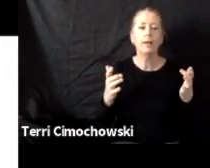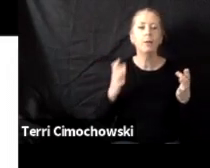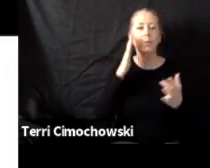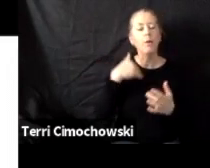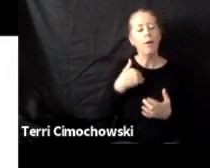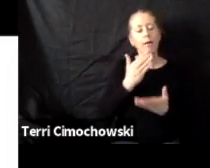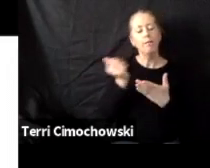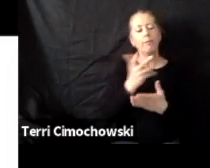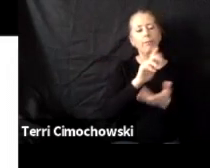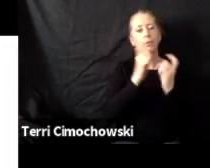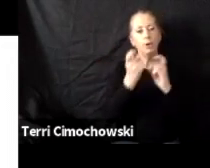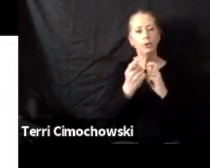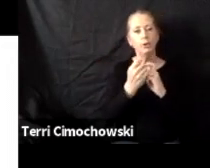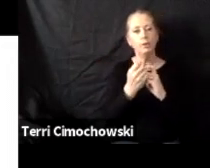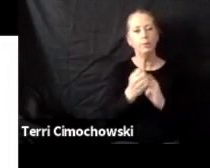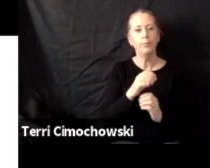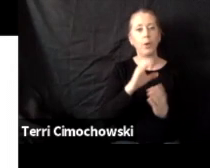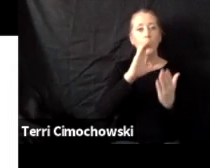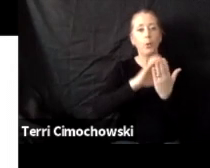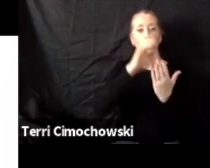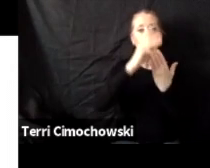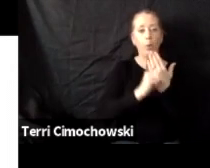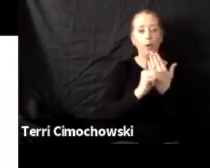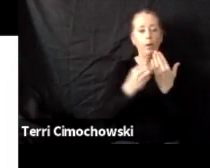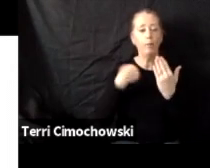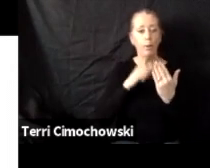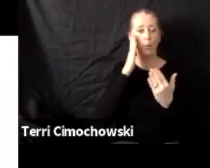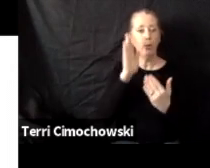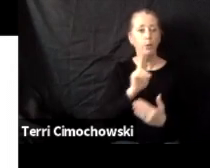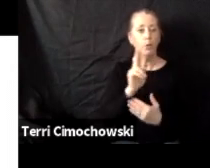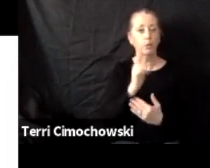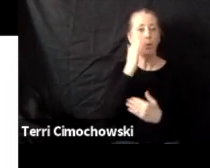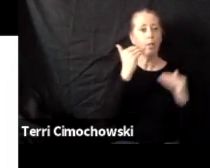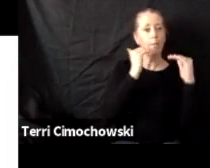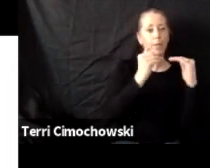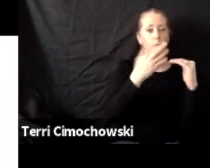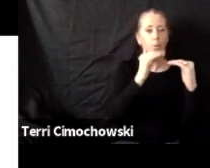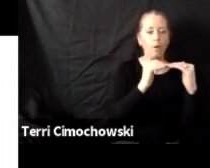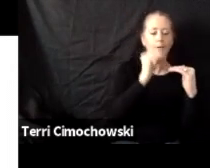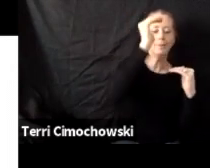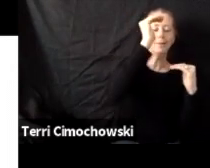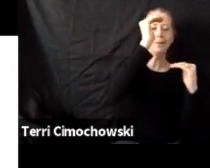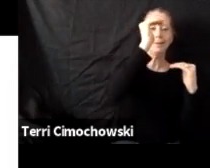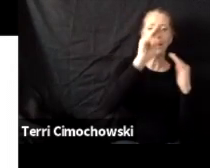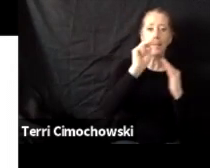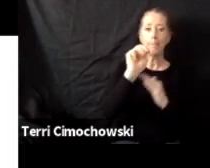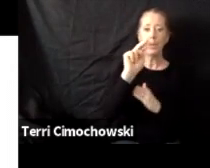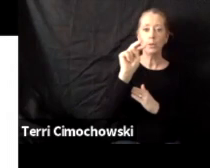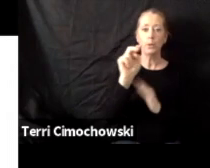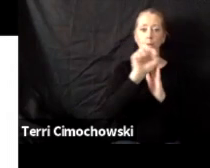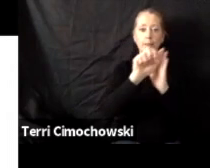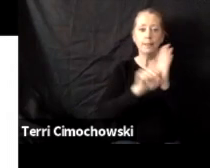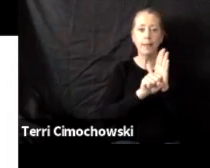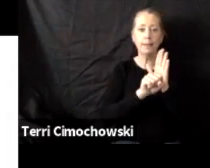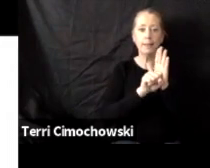some updates. The curriculum that we're going to use is going to meet and exceed all the Minnesota state standards. All of